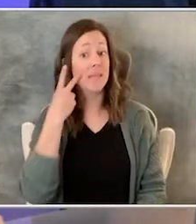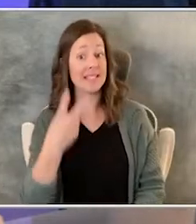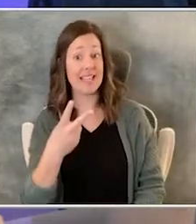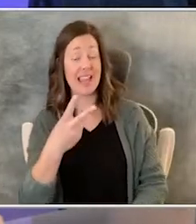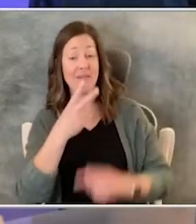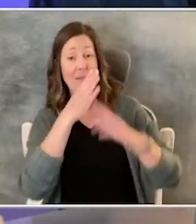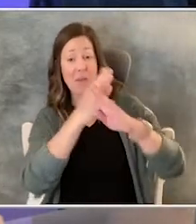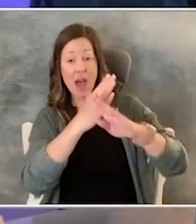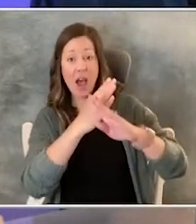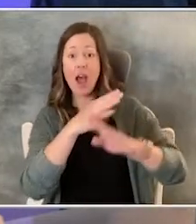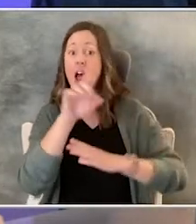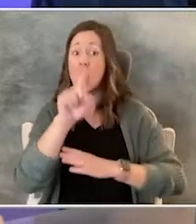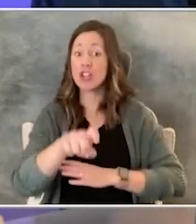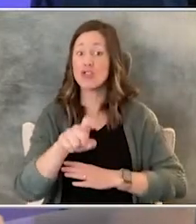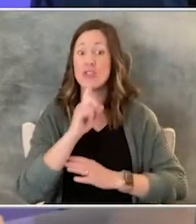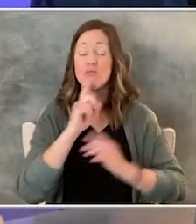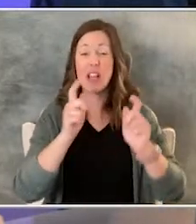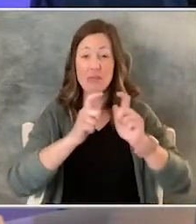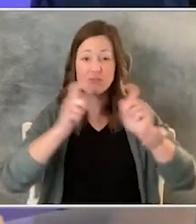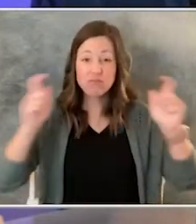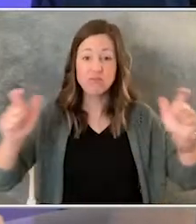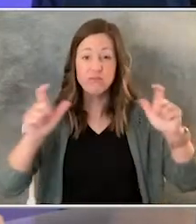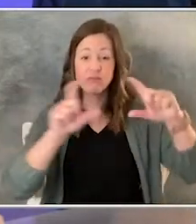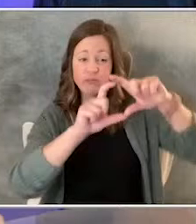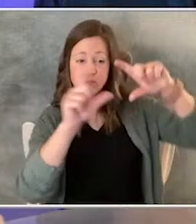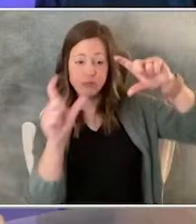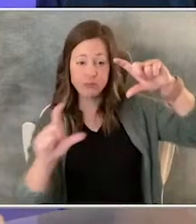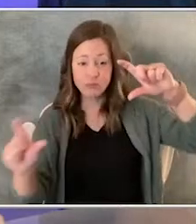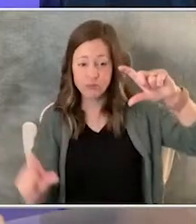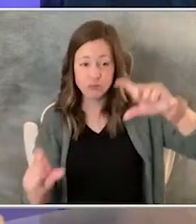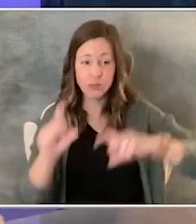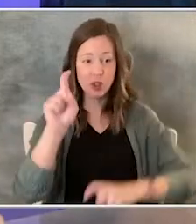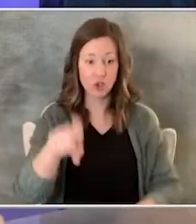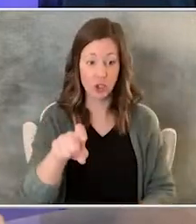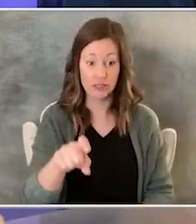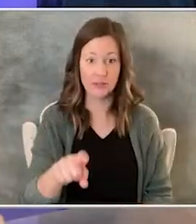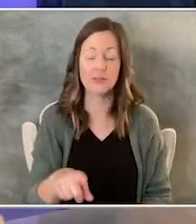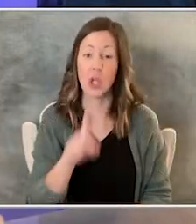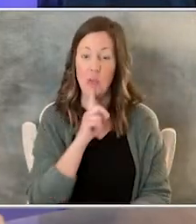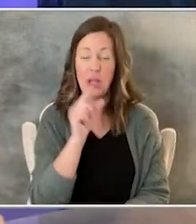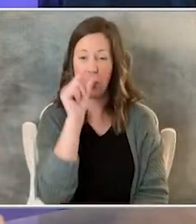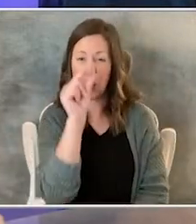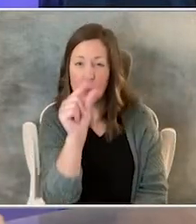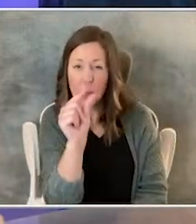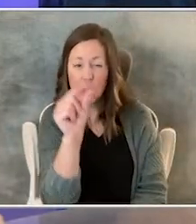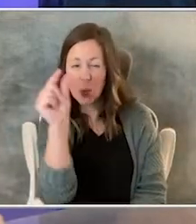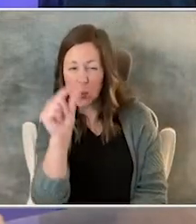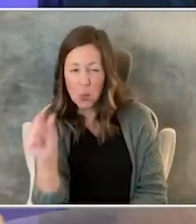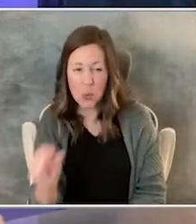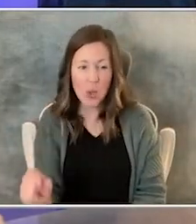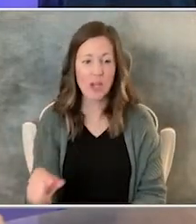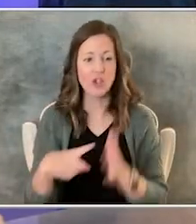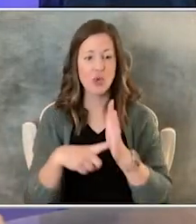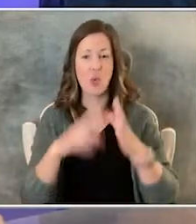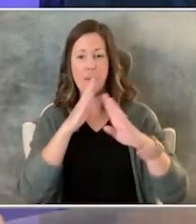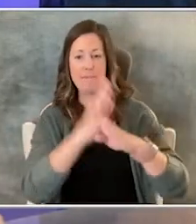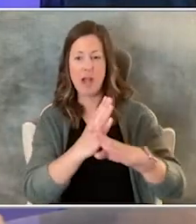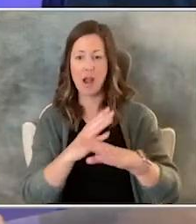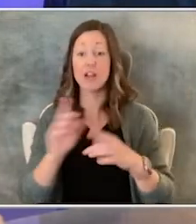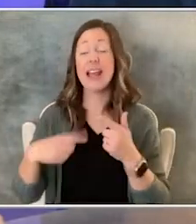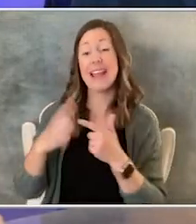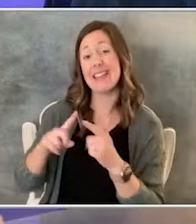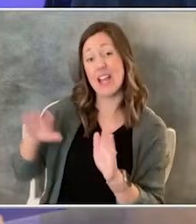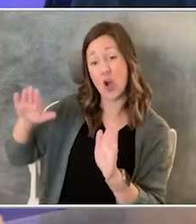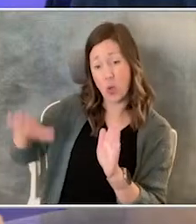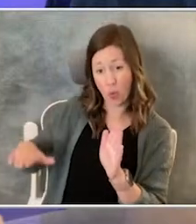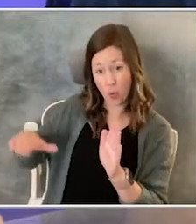better. Yeah. Is it rare that someone keeps functioning as long as Dr. Kennedy did